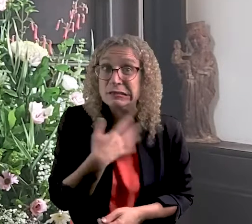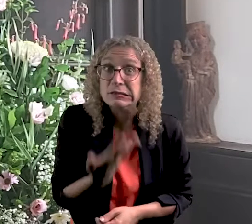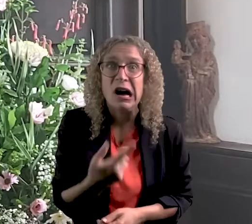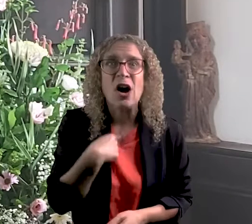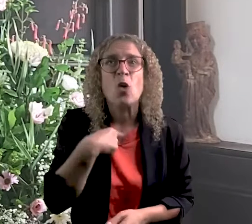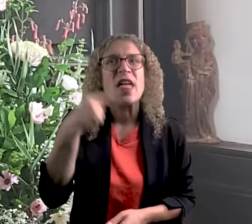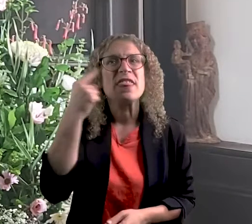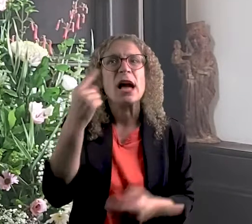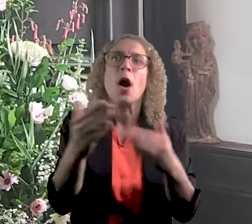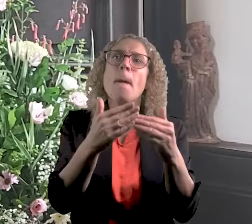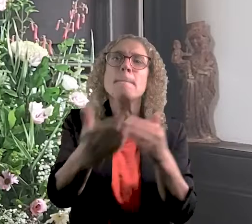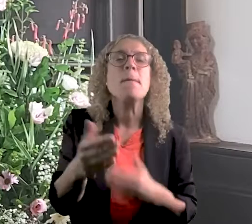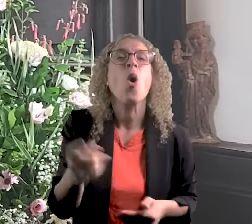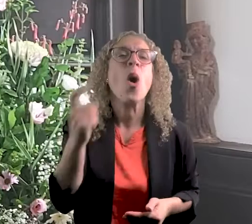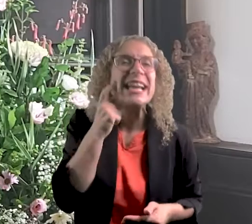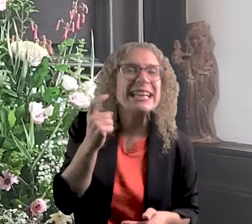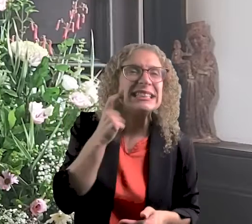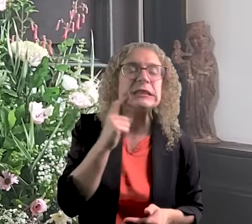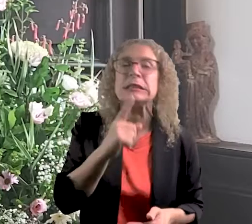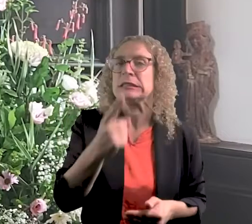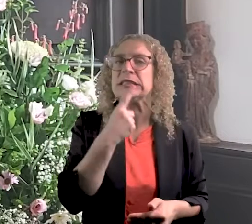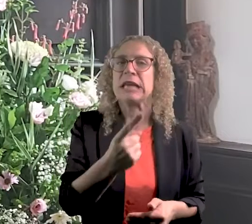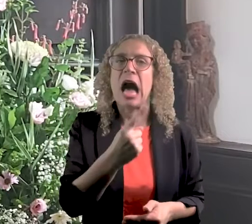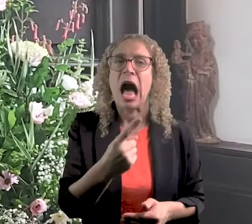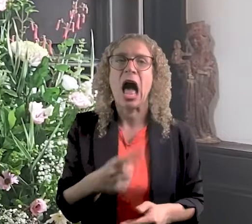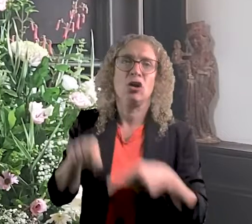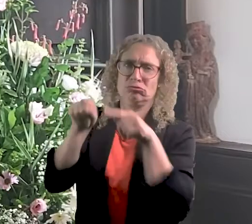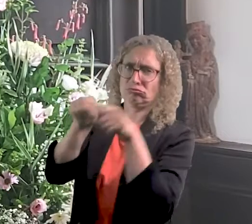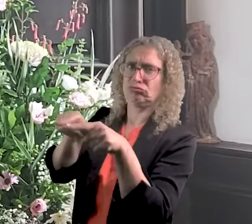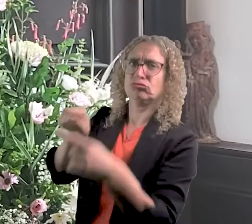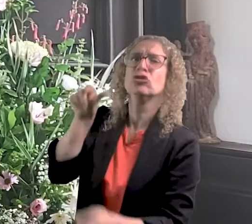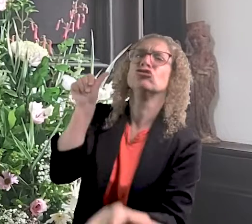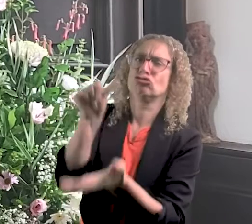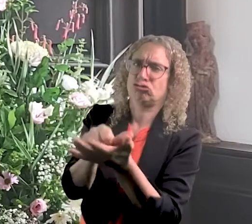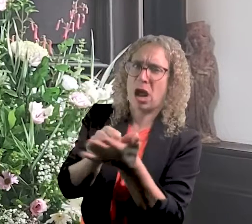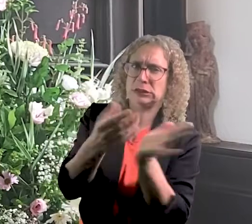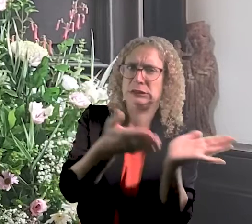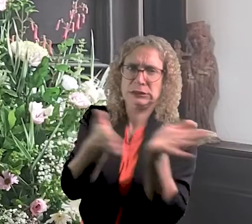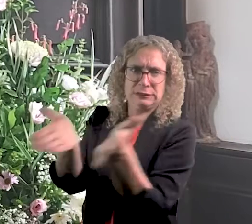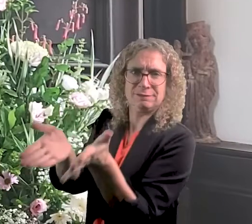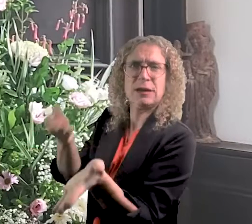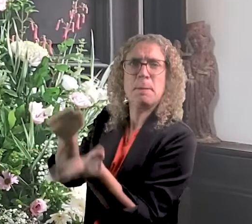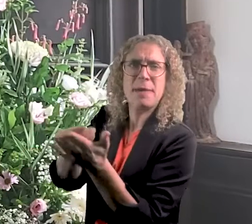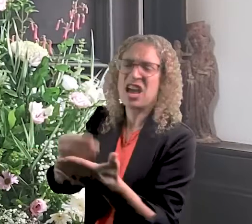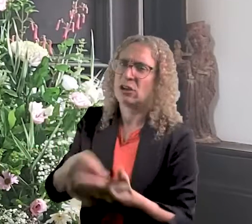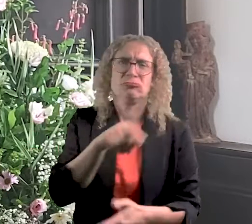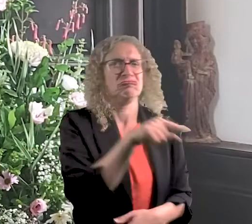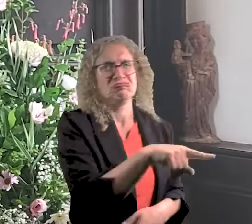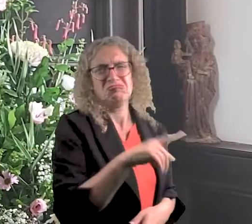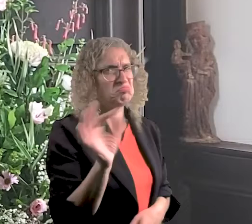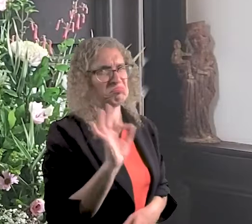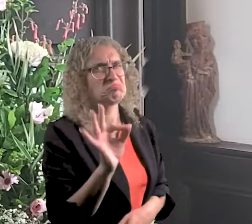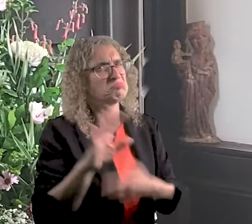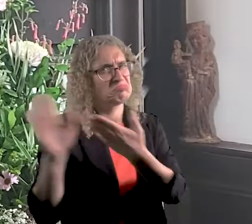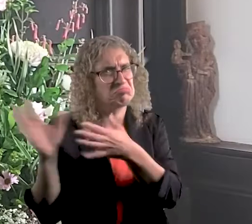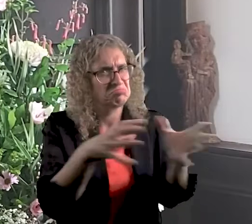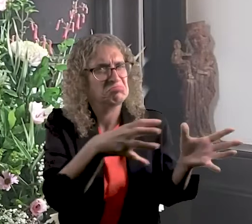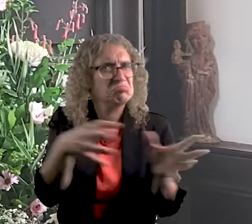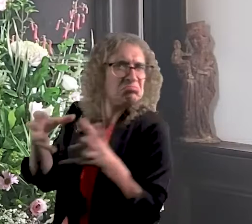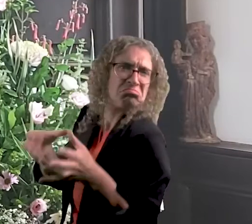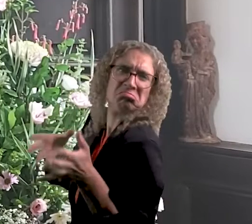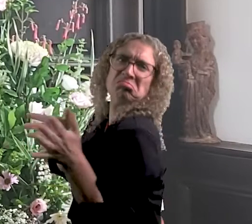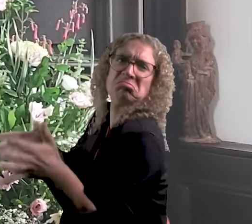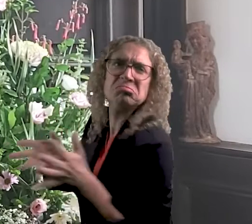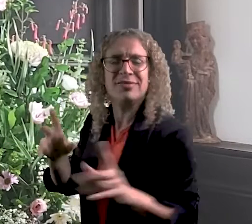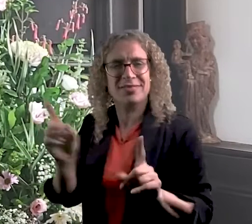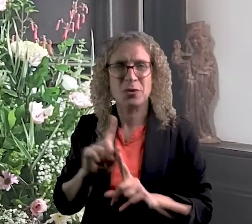the supposedly easier narrative of dividing up wealth between, in our view, the deserving and the undeserving. But as